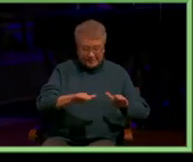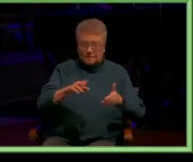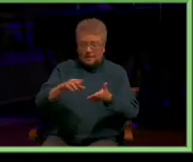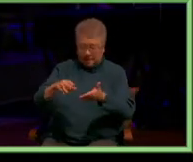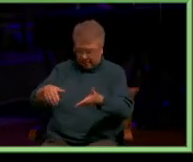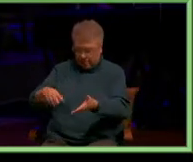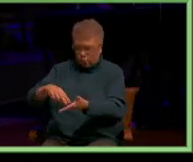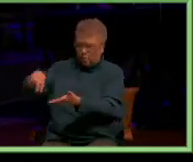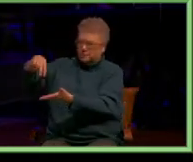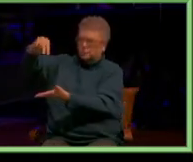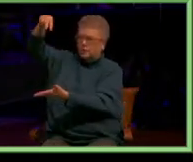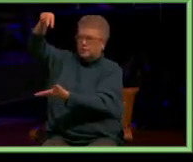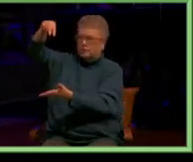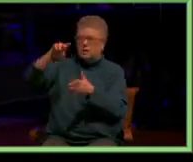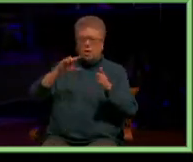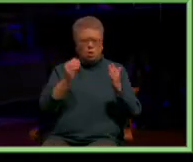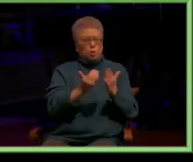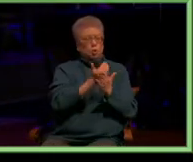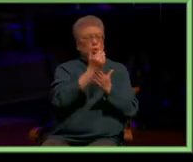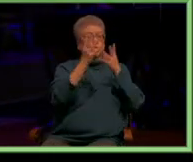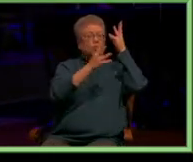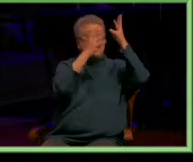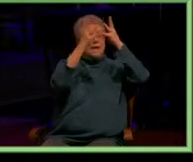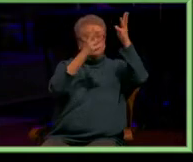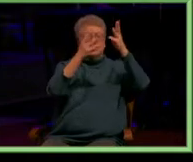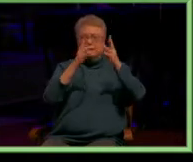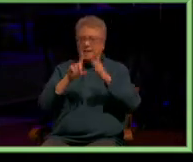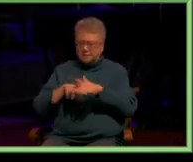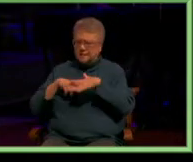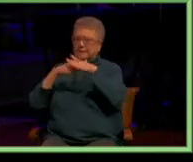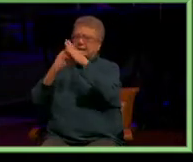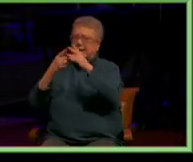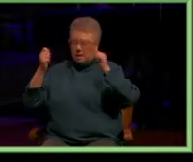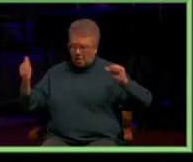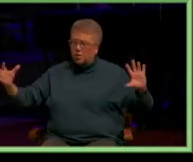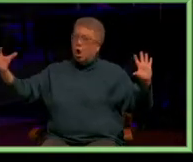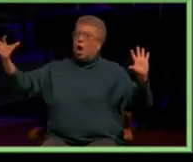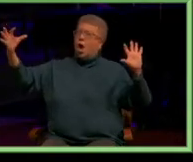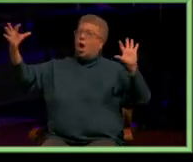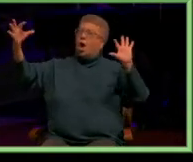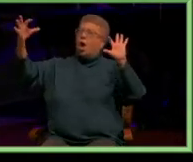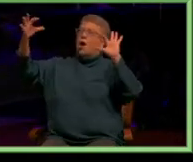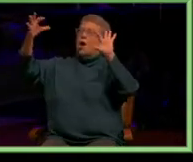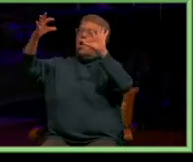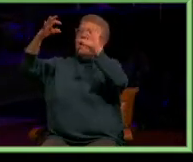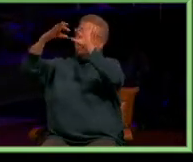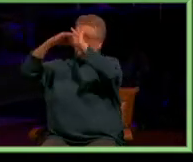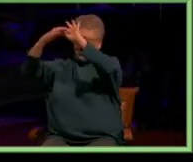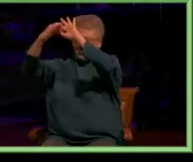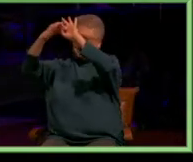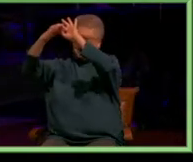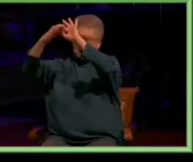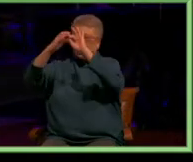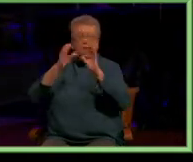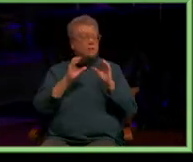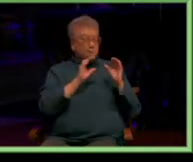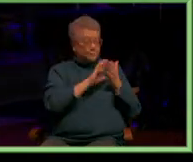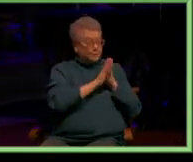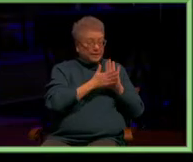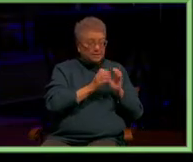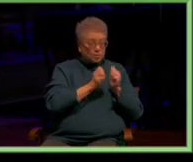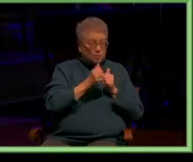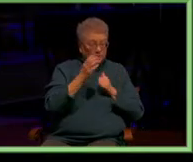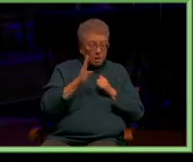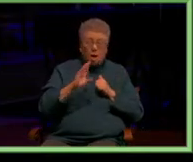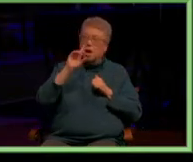start of the new creation. He is the beginning of the reconciliation. There is no peace with God if there is no hero to bring us peace, and the